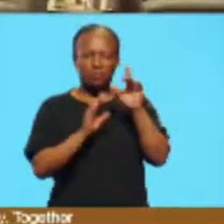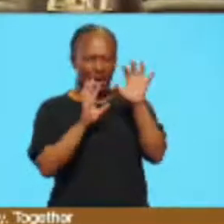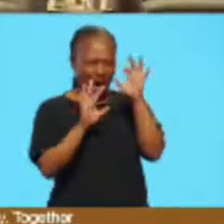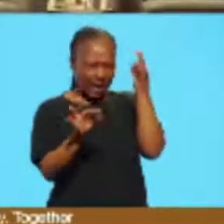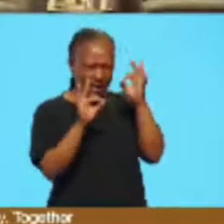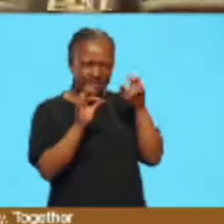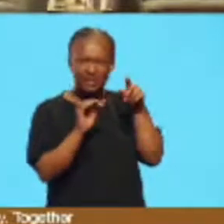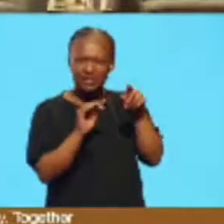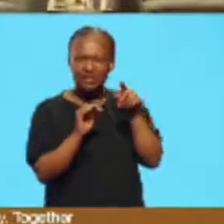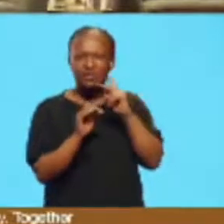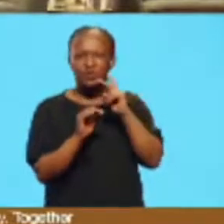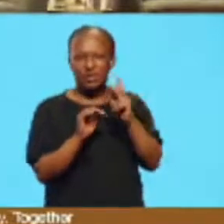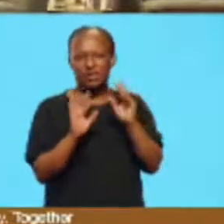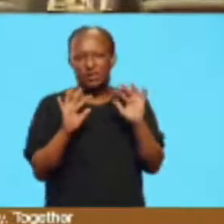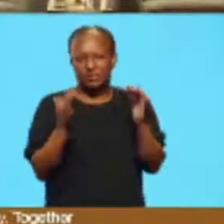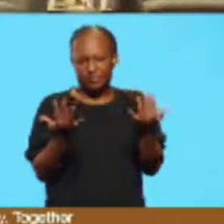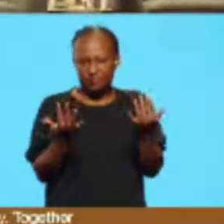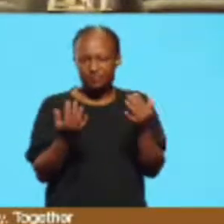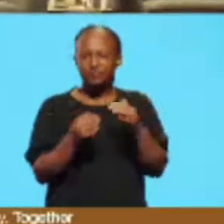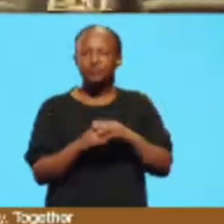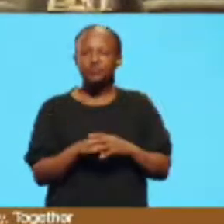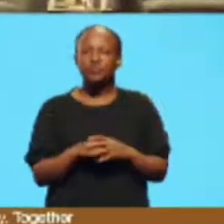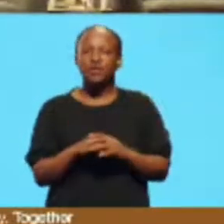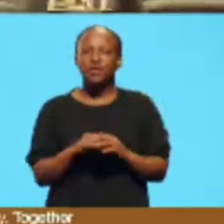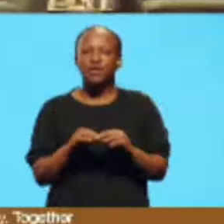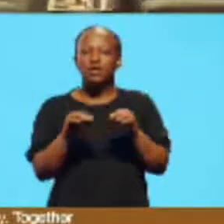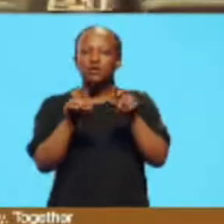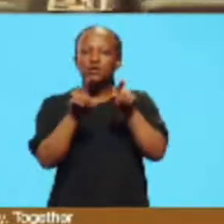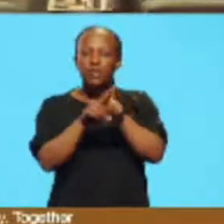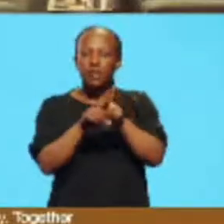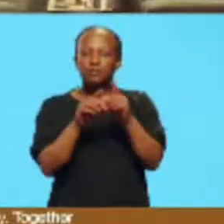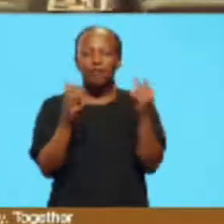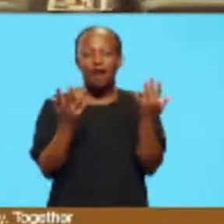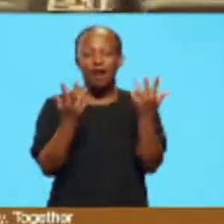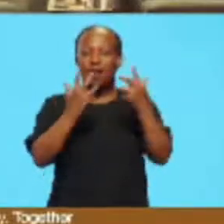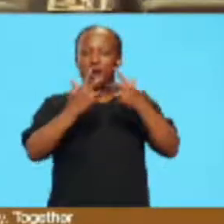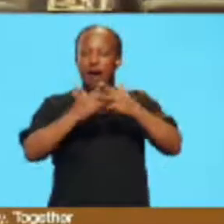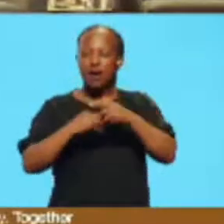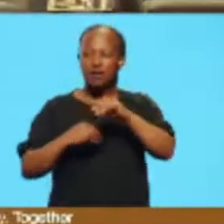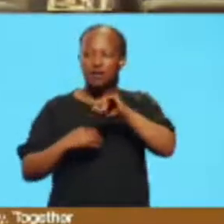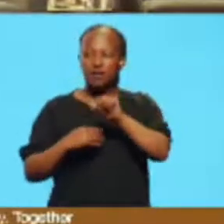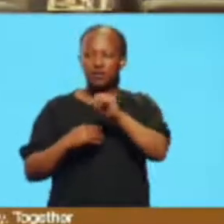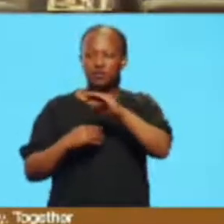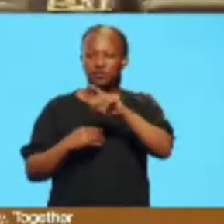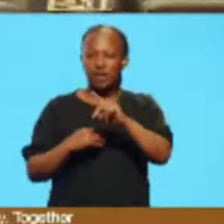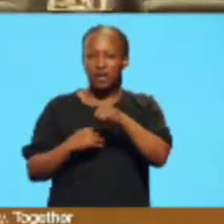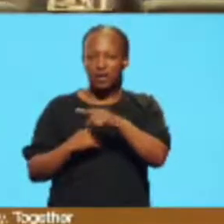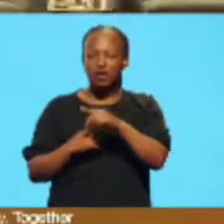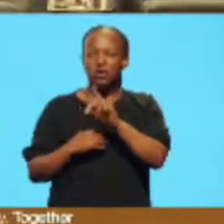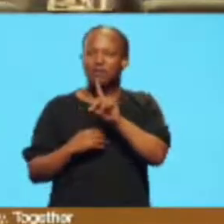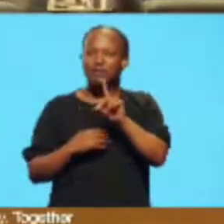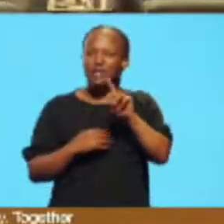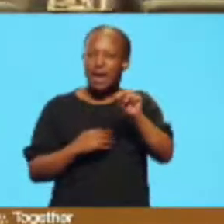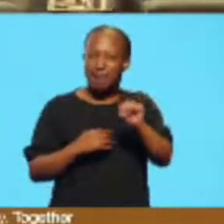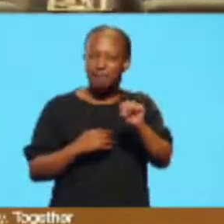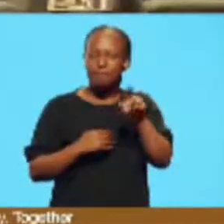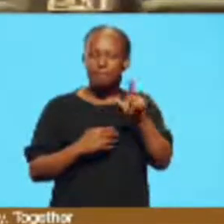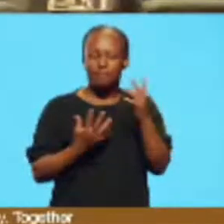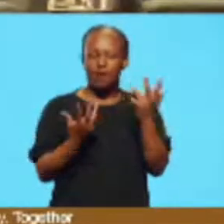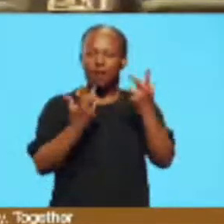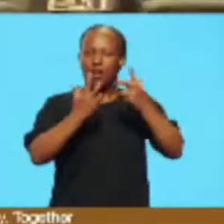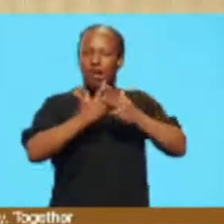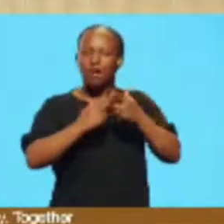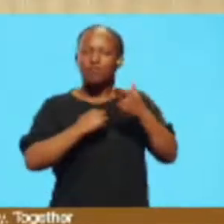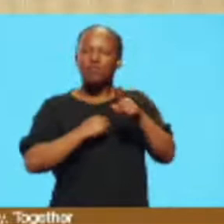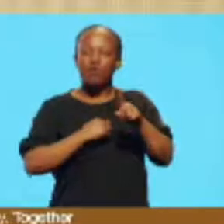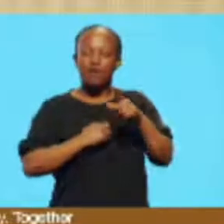analysis to this extent. And especially also this is in line, Jack, with the DDM as by the president,